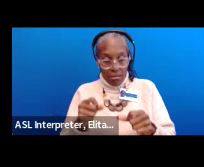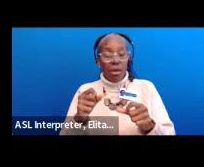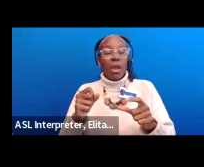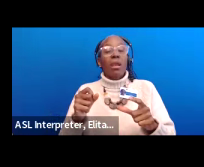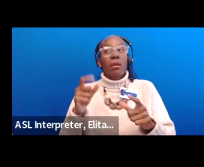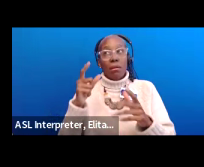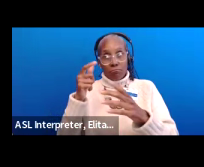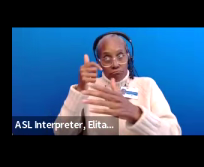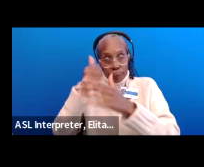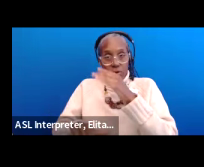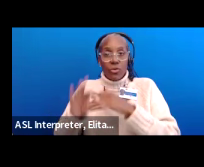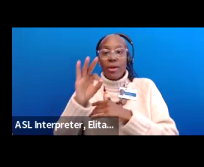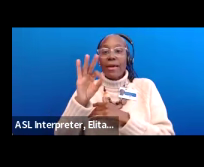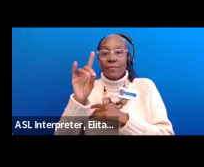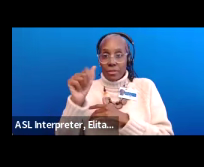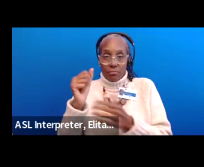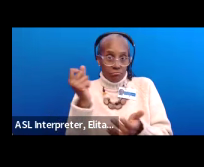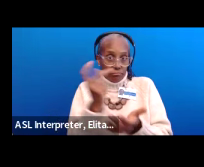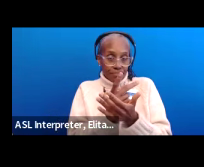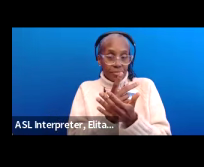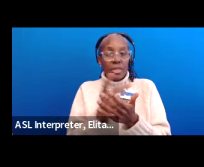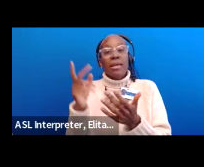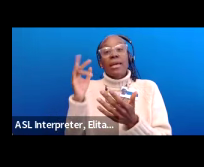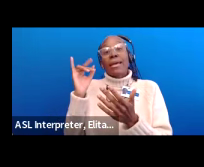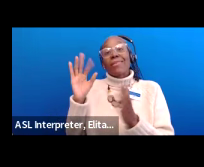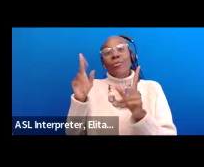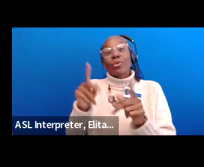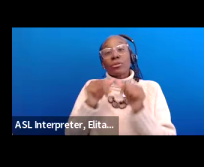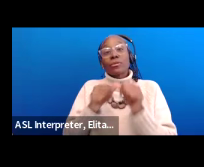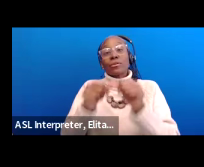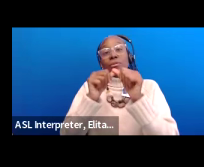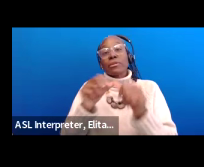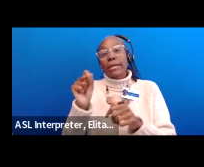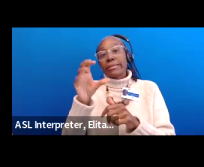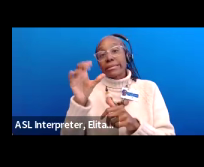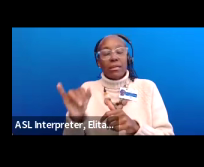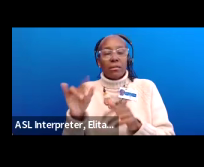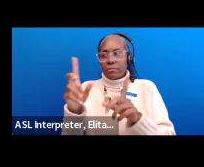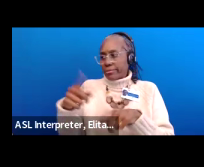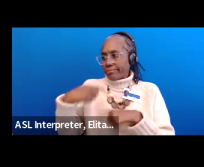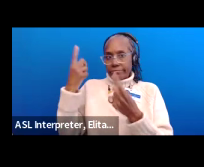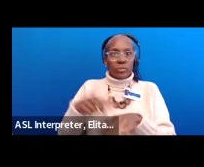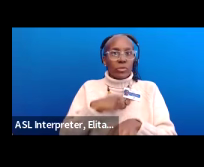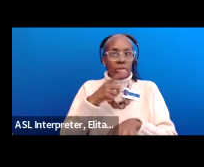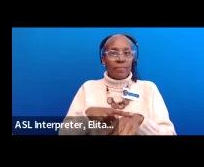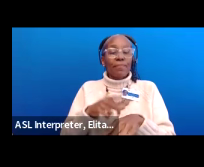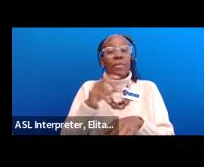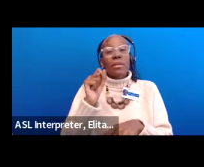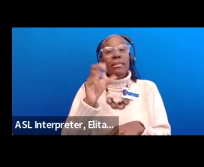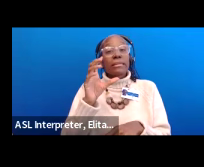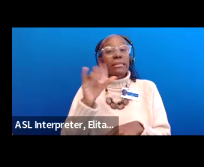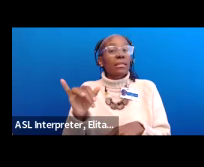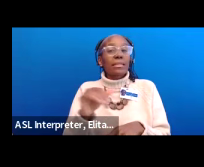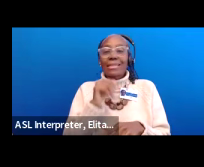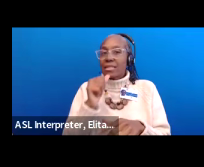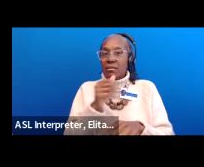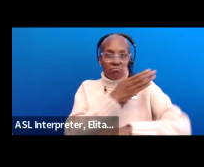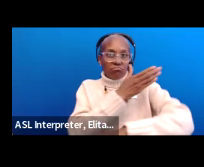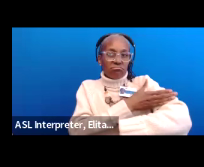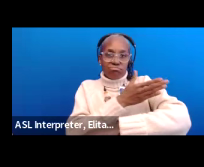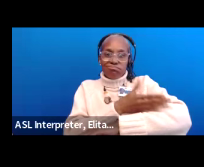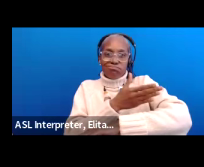clearance. People who have a chronic spinal cord injury, so spinal cord injury for some period of time, and that spinal cord injury is non-progressive, so